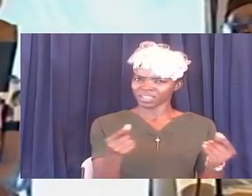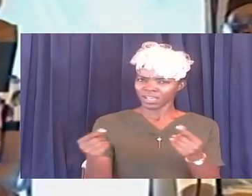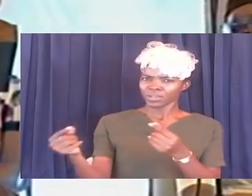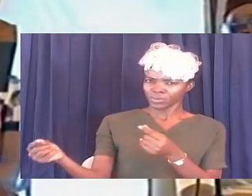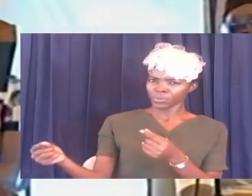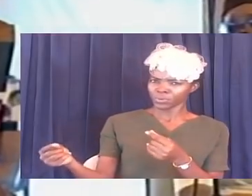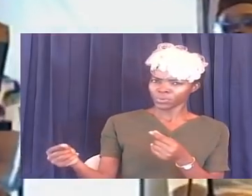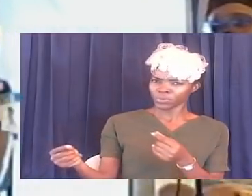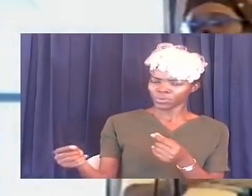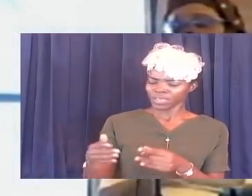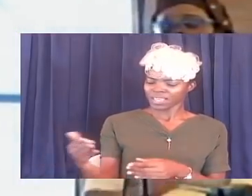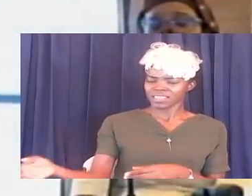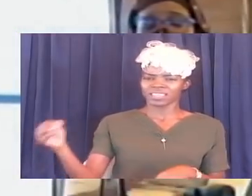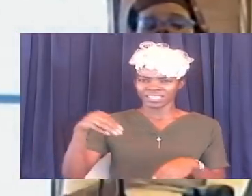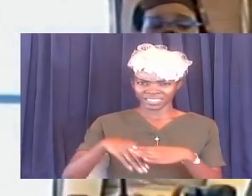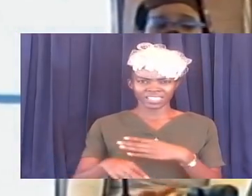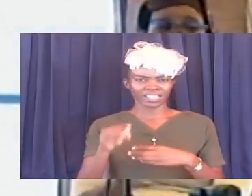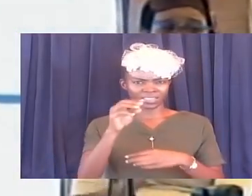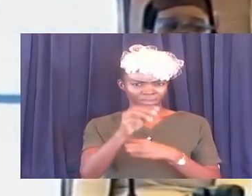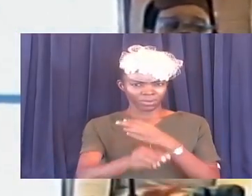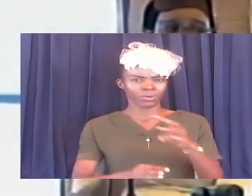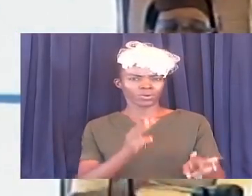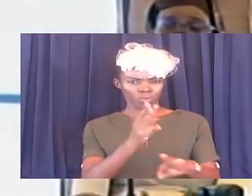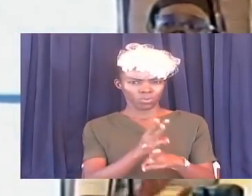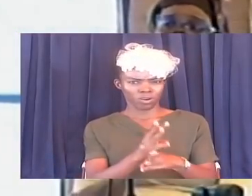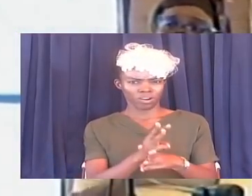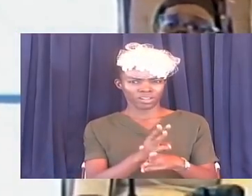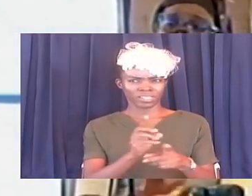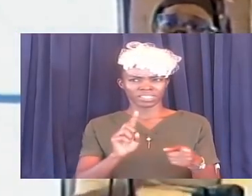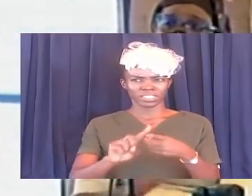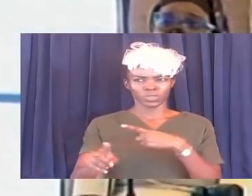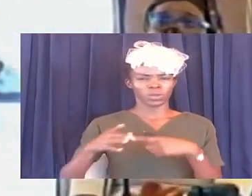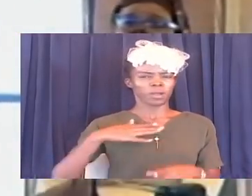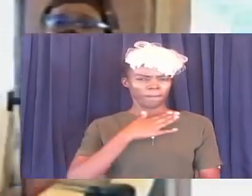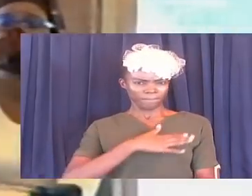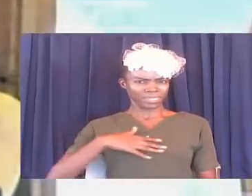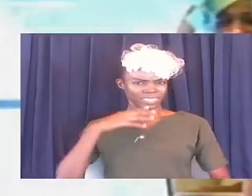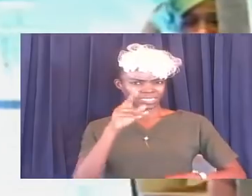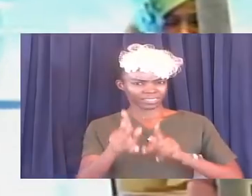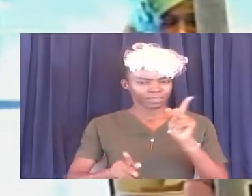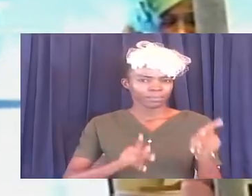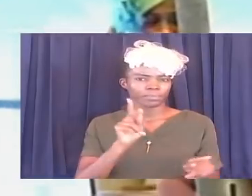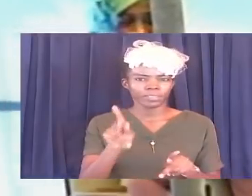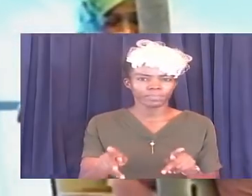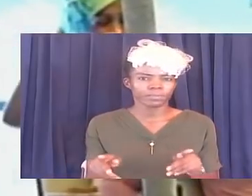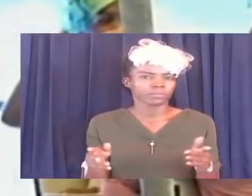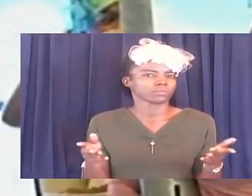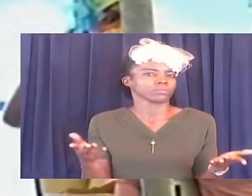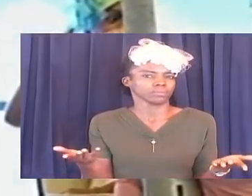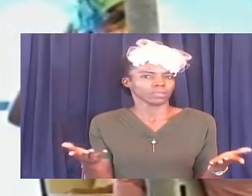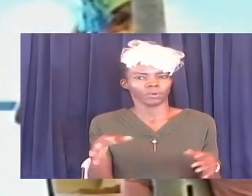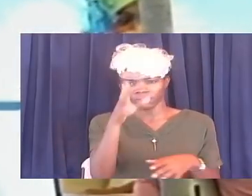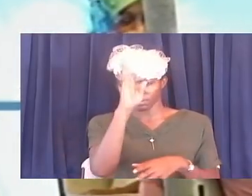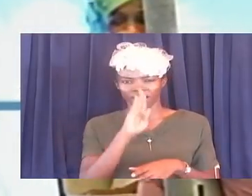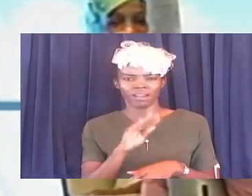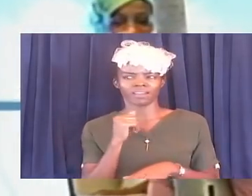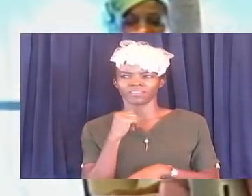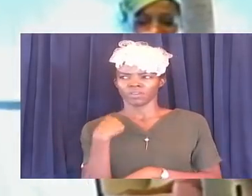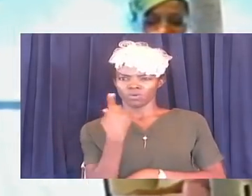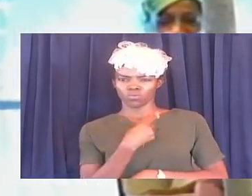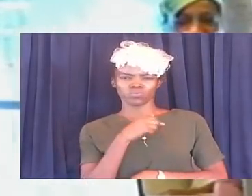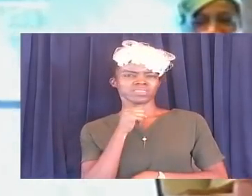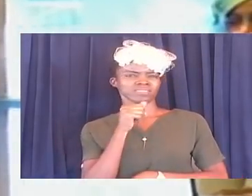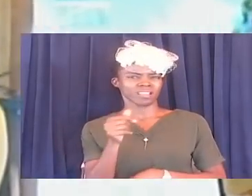The King of Kings, the Lord of Lords, the conquering Lion of the tribe of Judah,